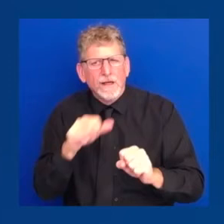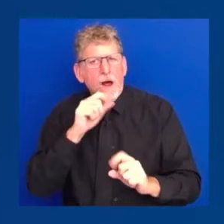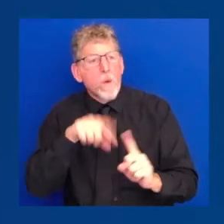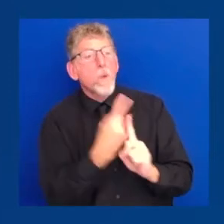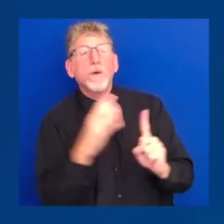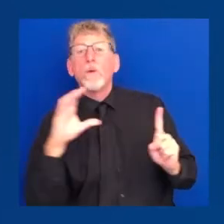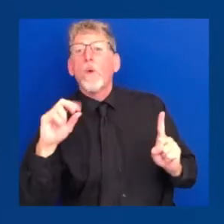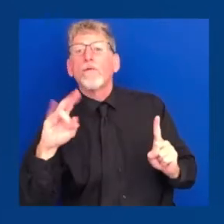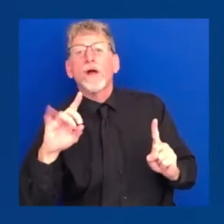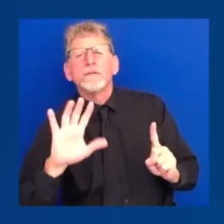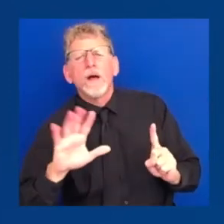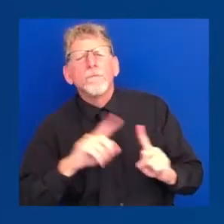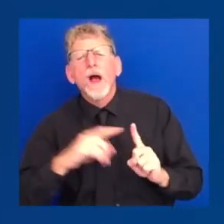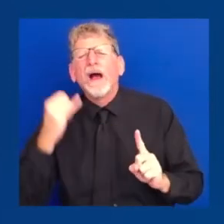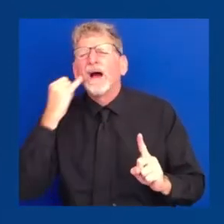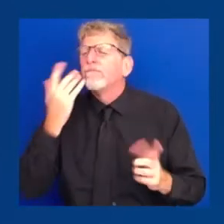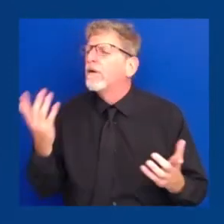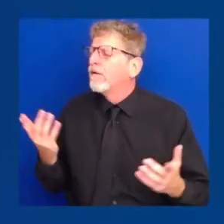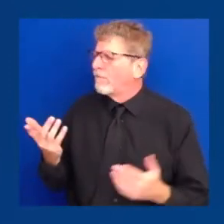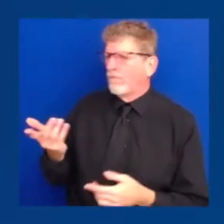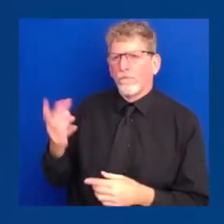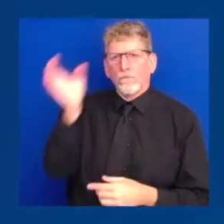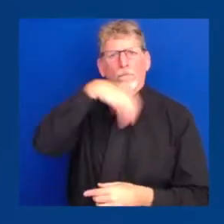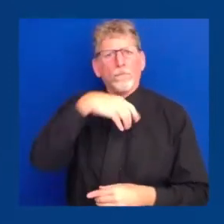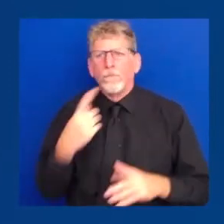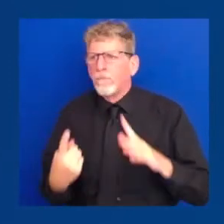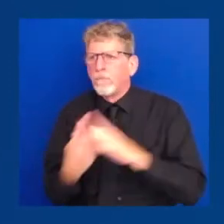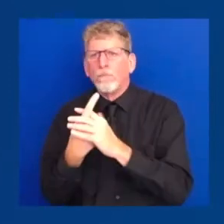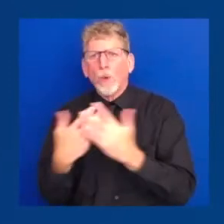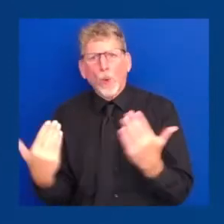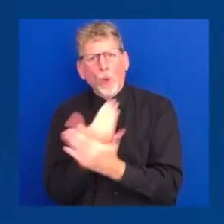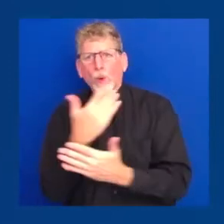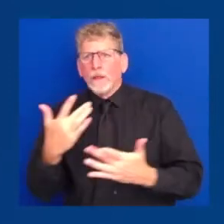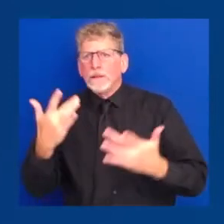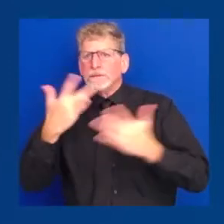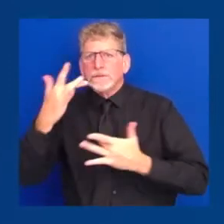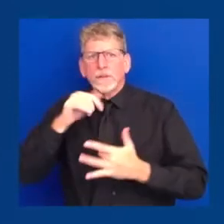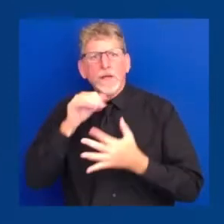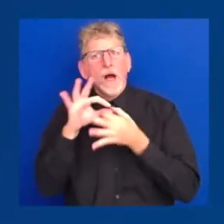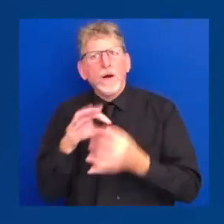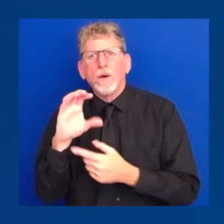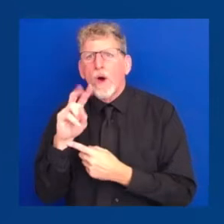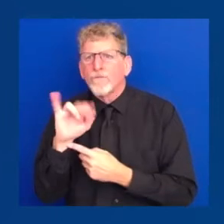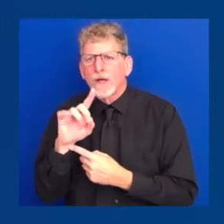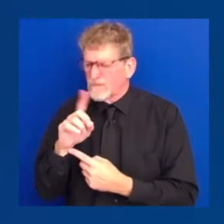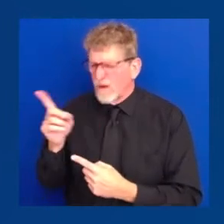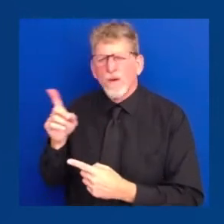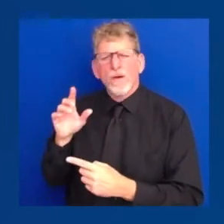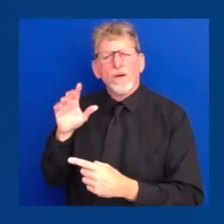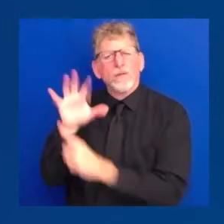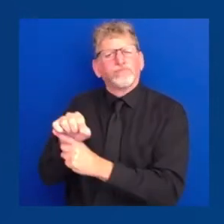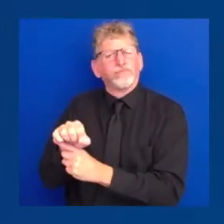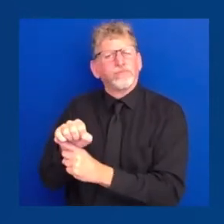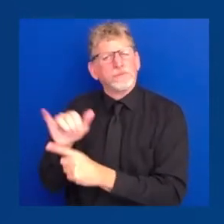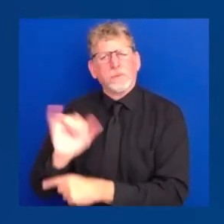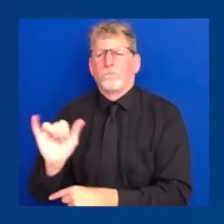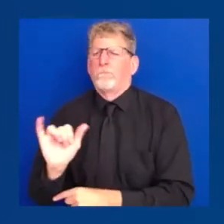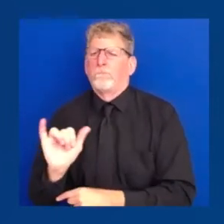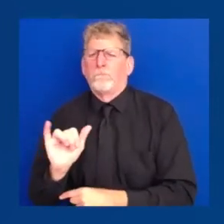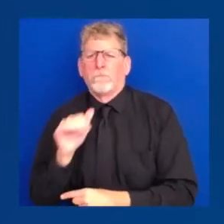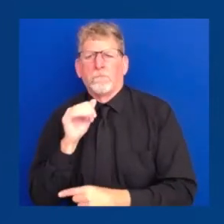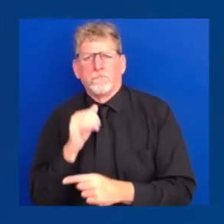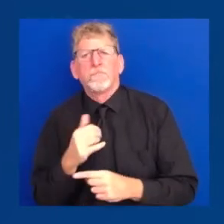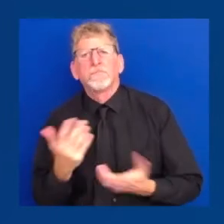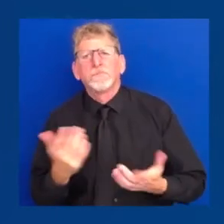and non-infectious public health threats. As we continue to move forward from this pandemic, I'm confident that CDC